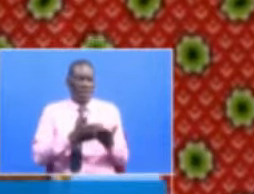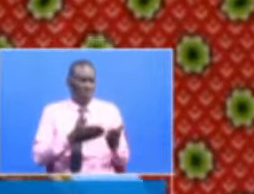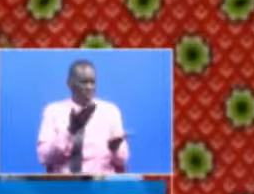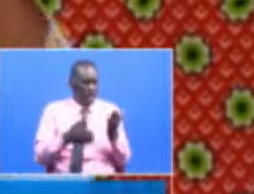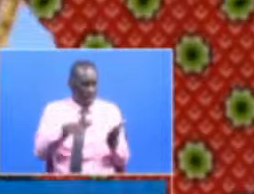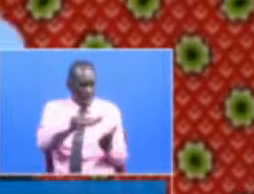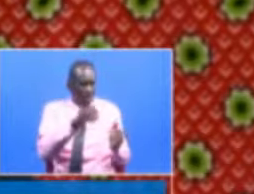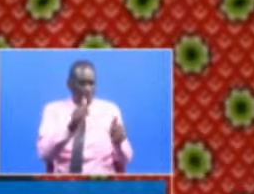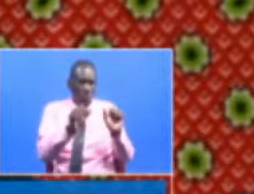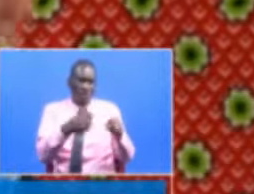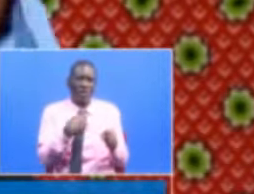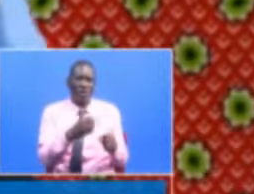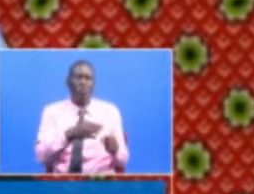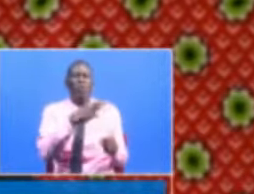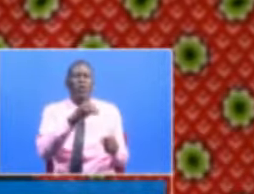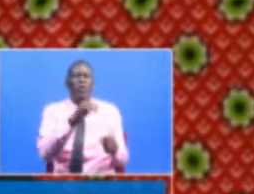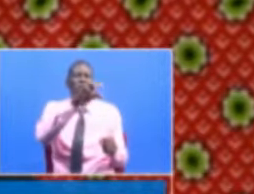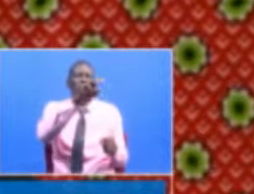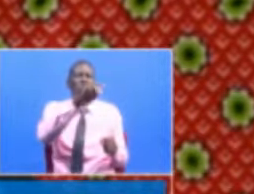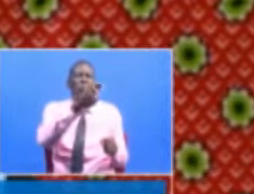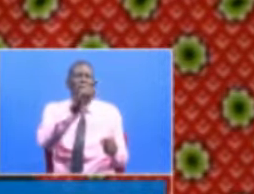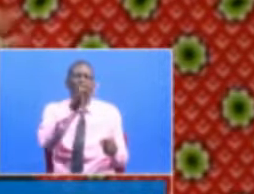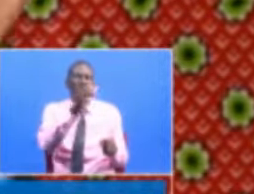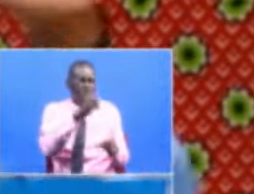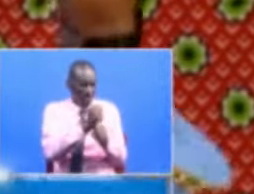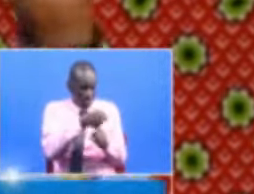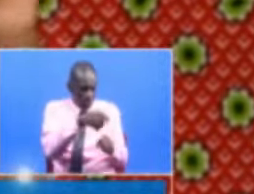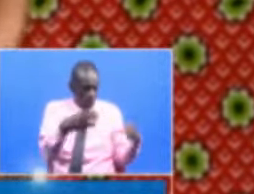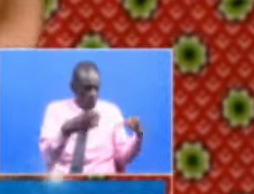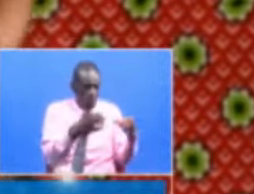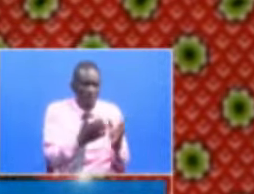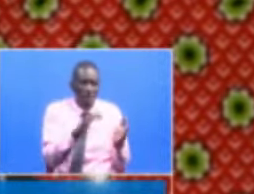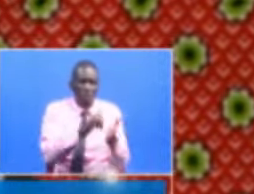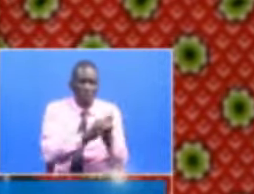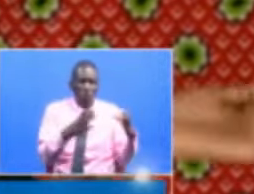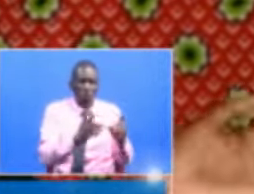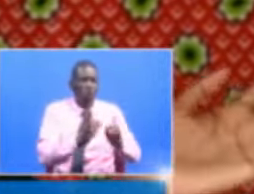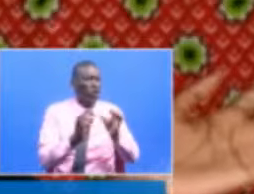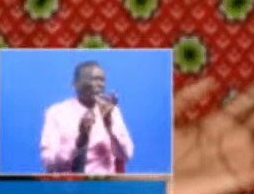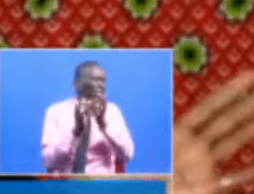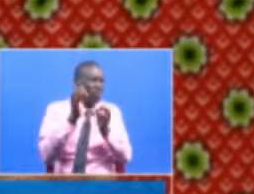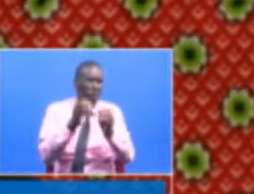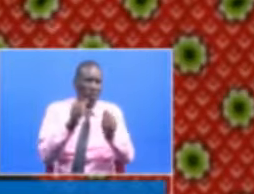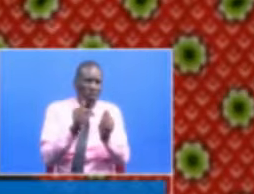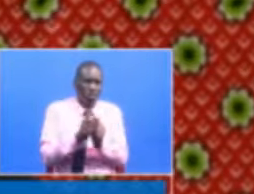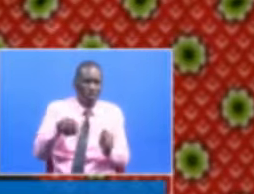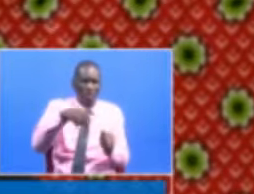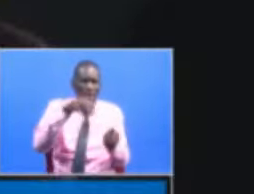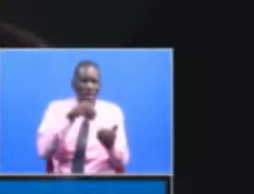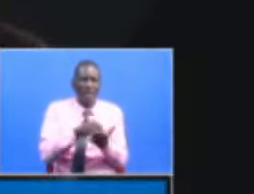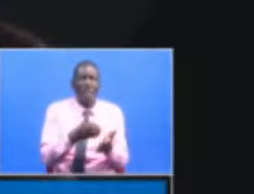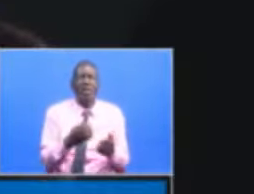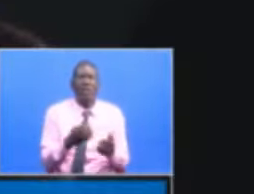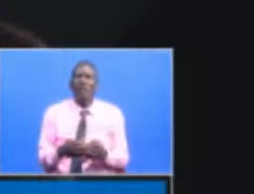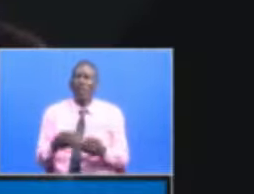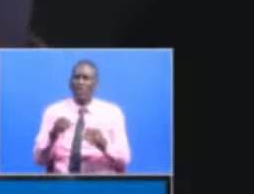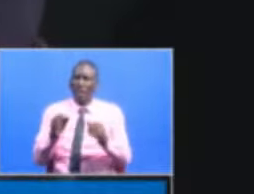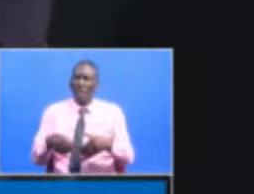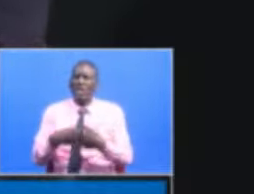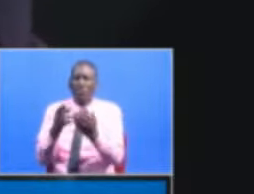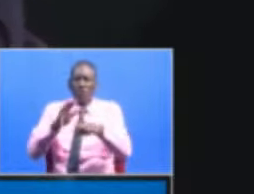nizasema tulienda Merti tukafanya hivi kwa hiyo community, your community sasa no longer dependent on us wakati wa drought? Yes, I'll just give you a